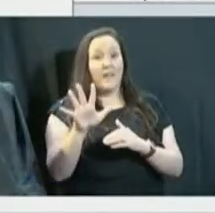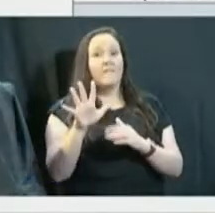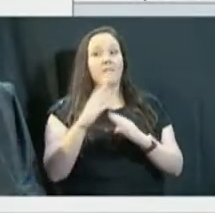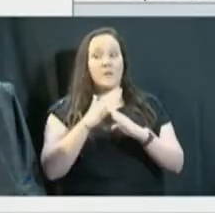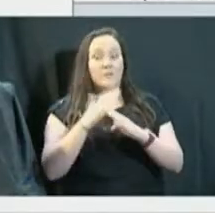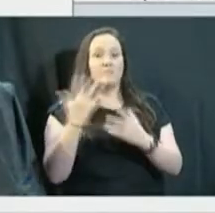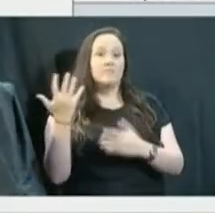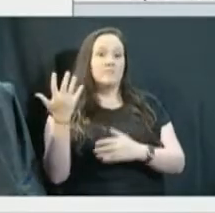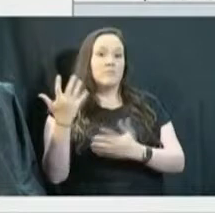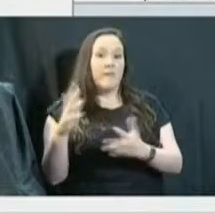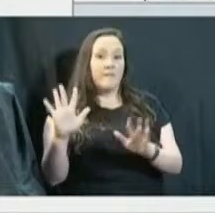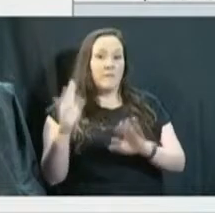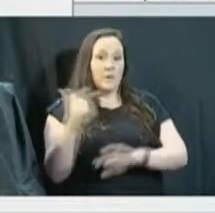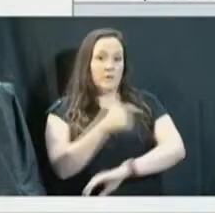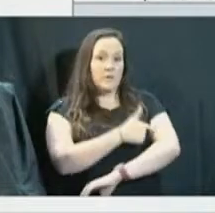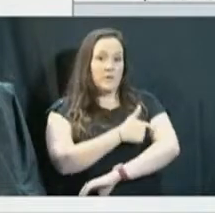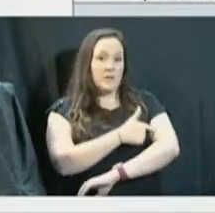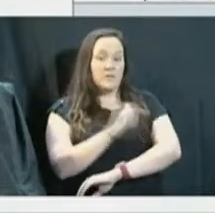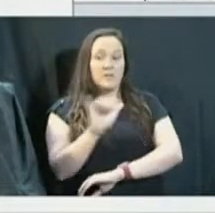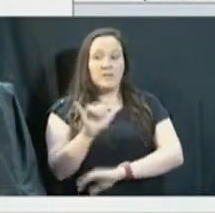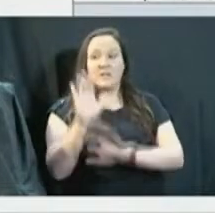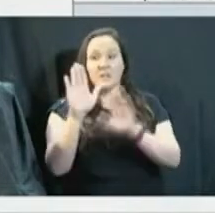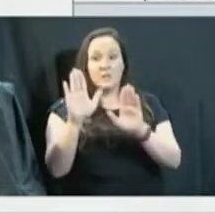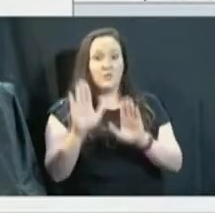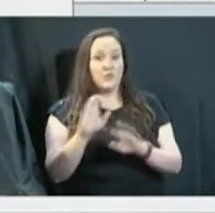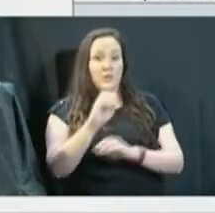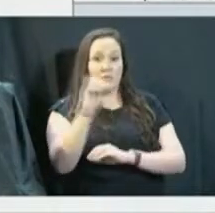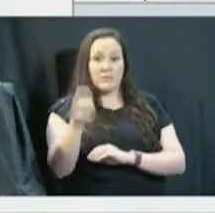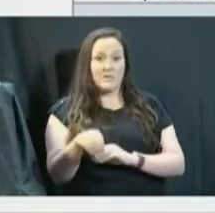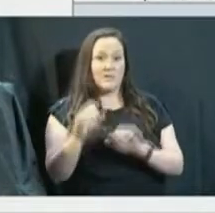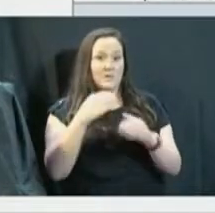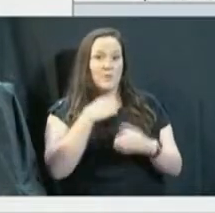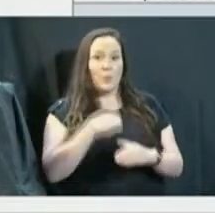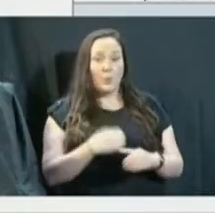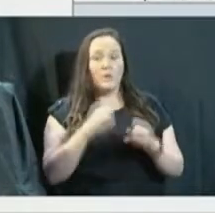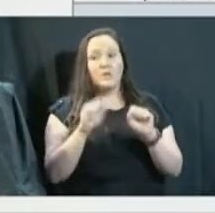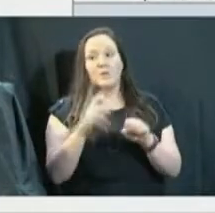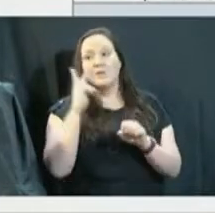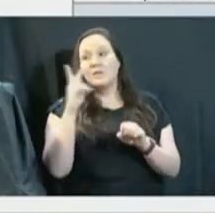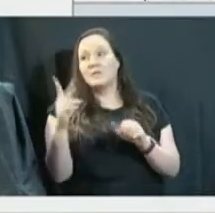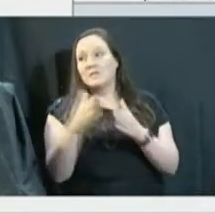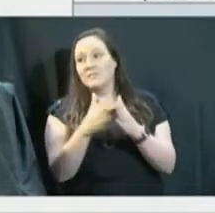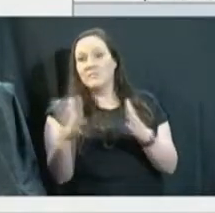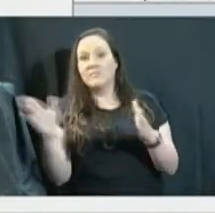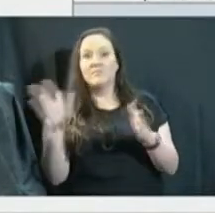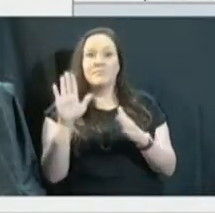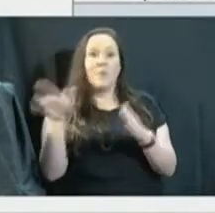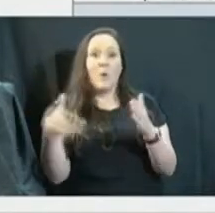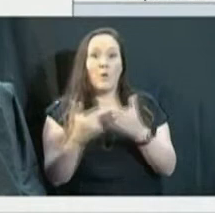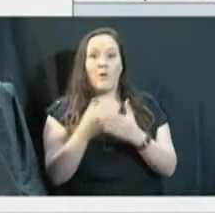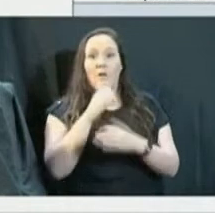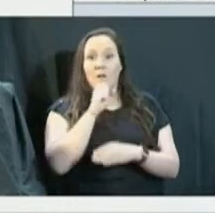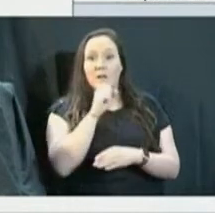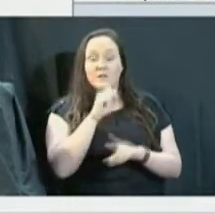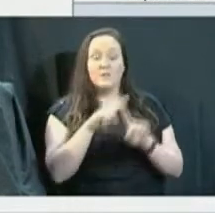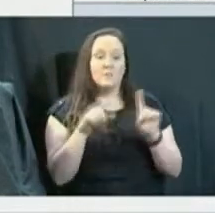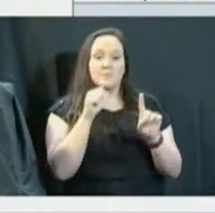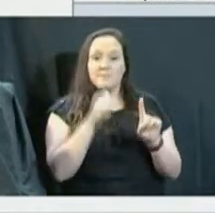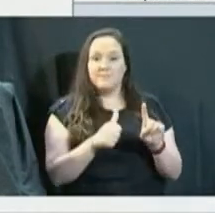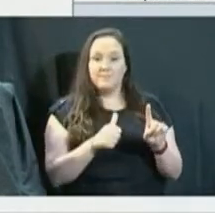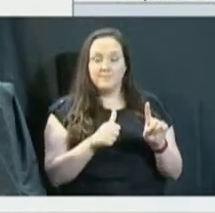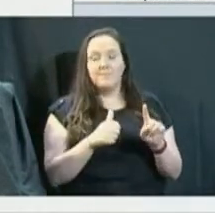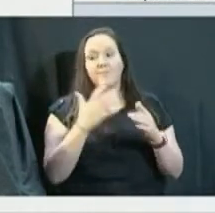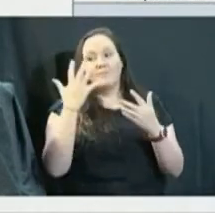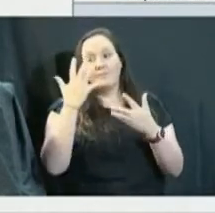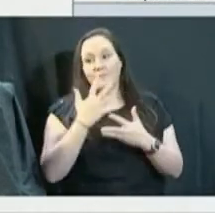COVID-19. And that is a phenomenal percentage, one we wish could see across the board, but we don't. Unfortunately,